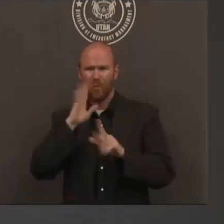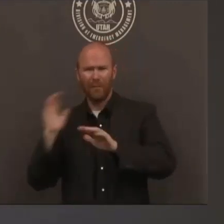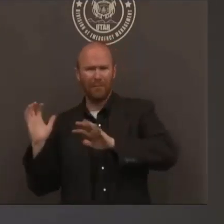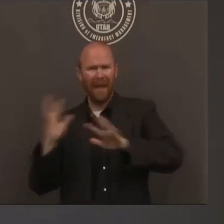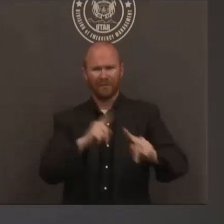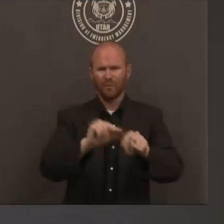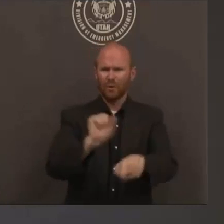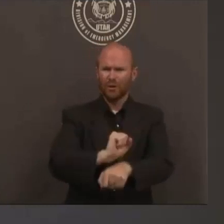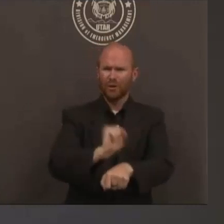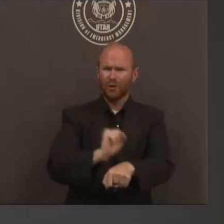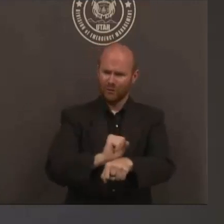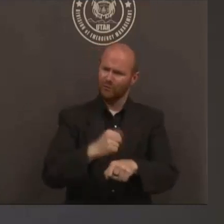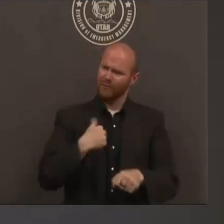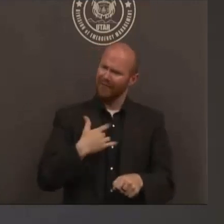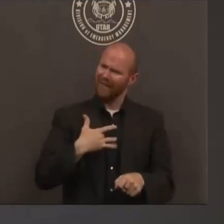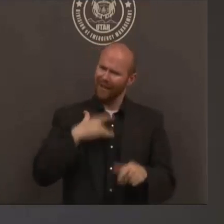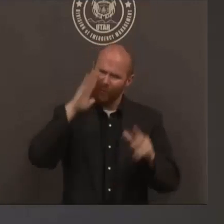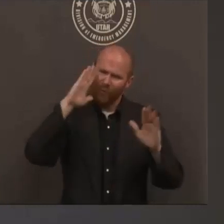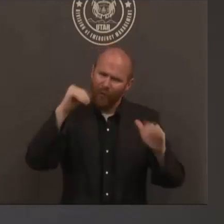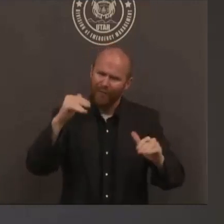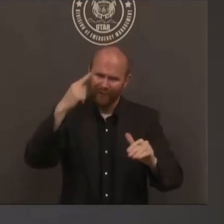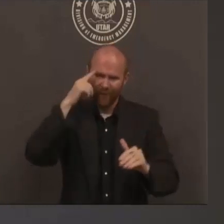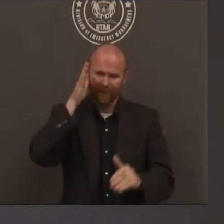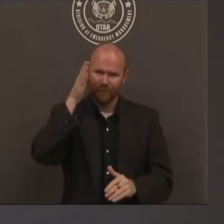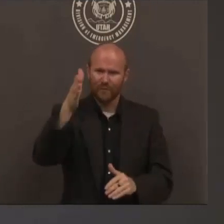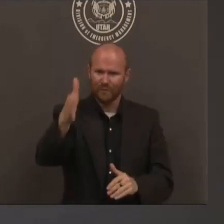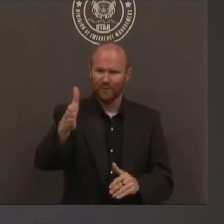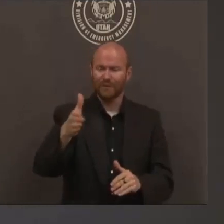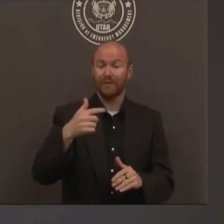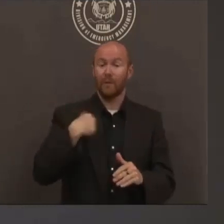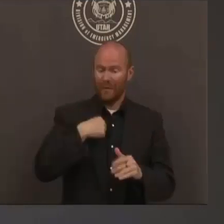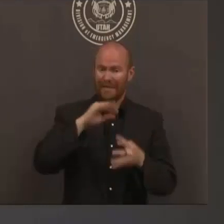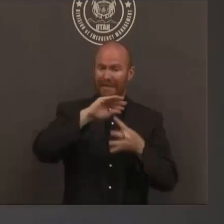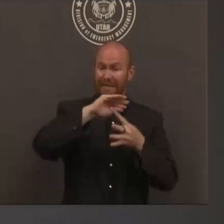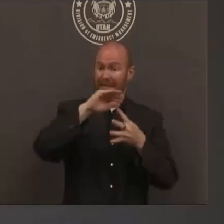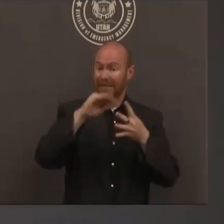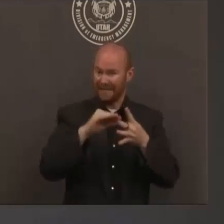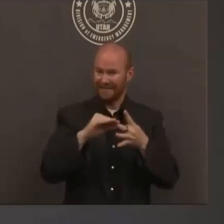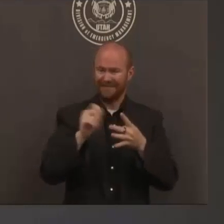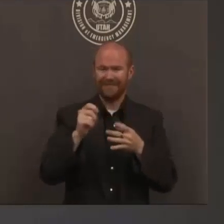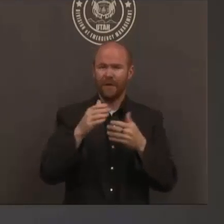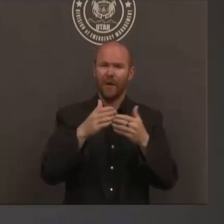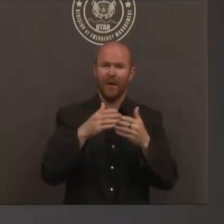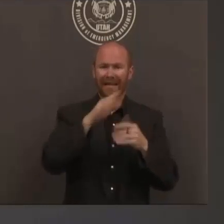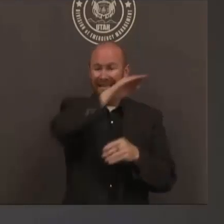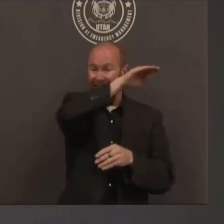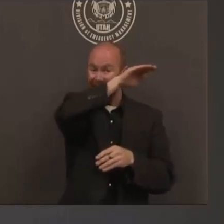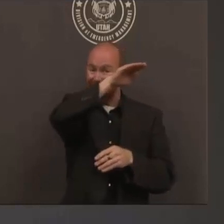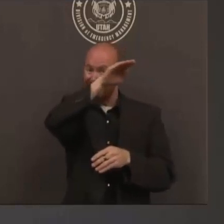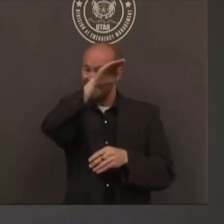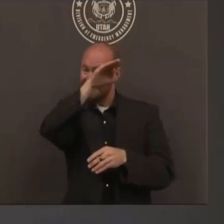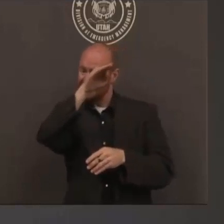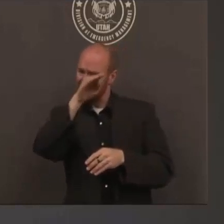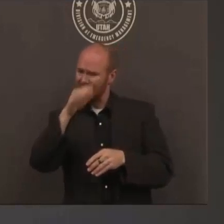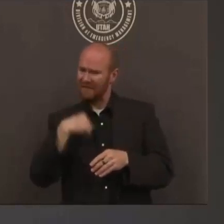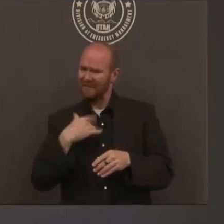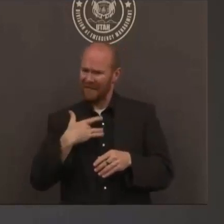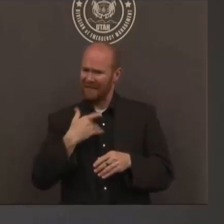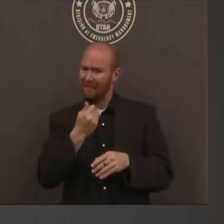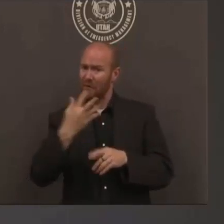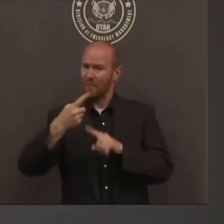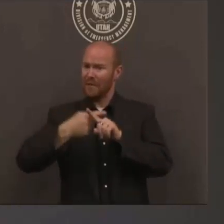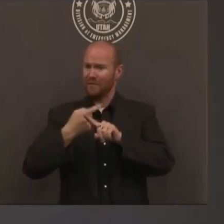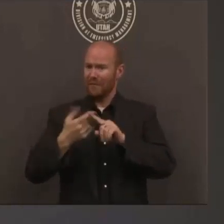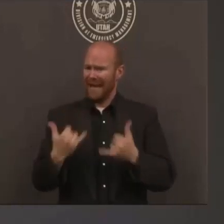good reason for us to be optimistic and hopeful that as we start to turning the corner, that our future is going to be bright over the next few weeks and few